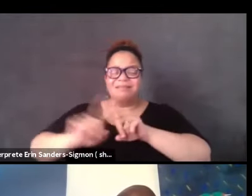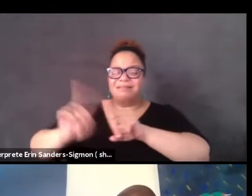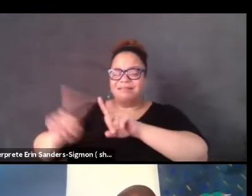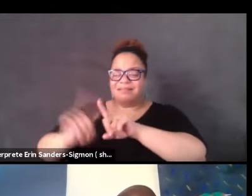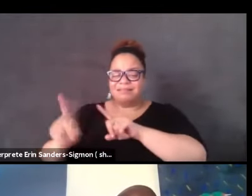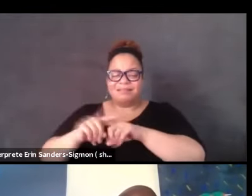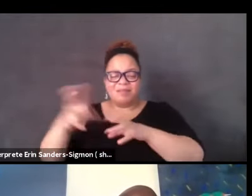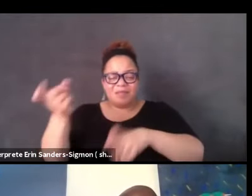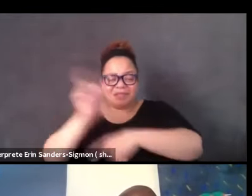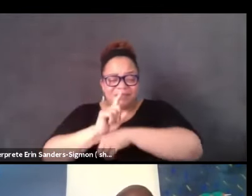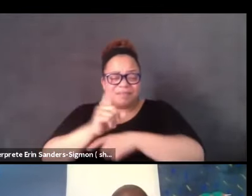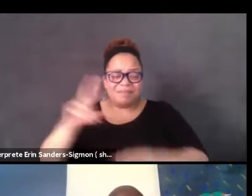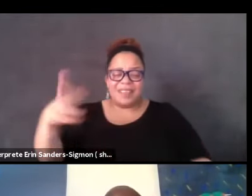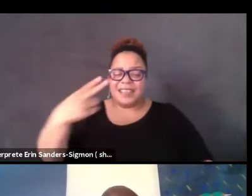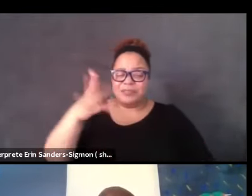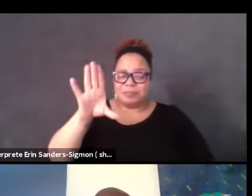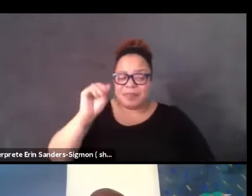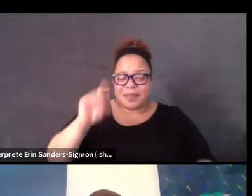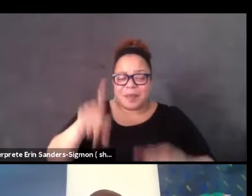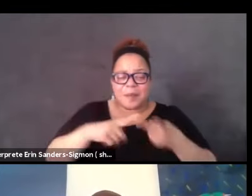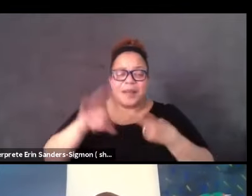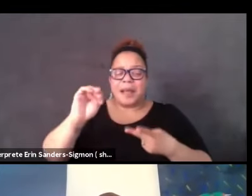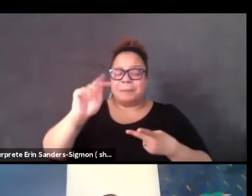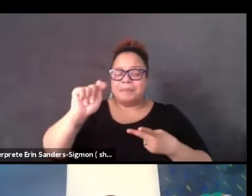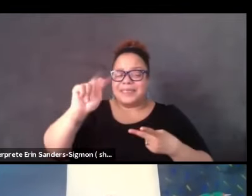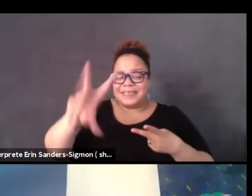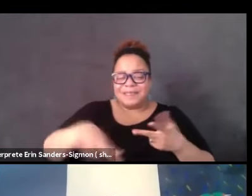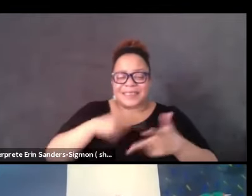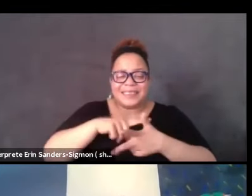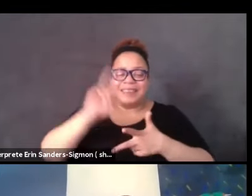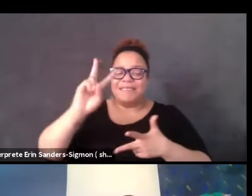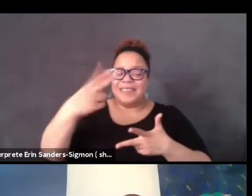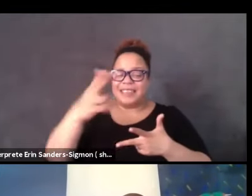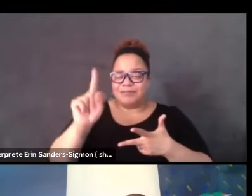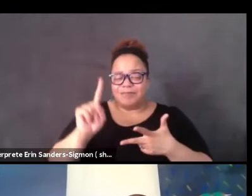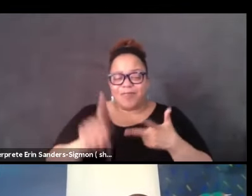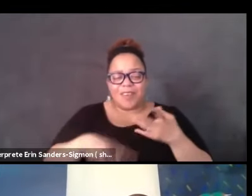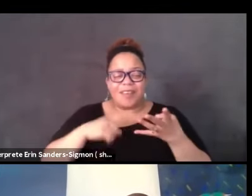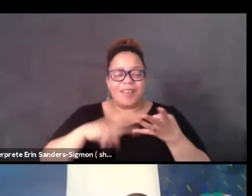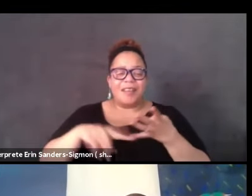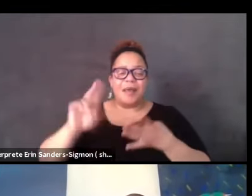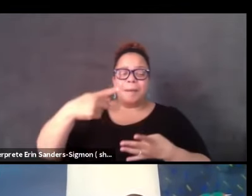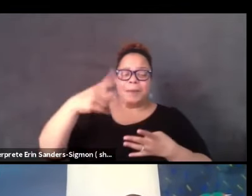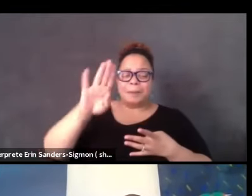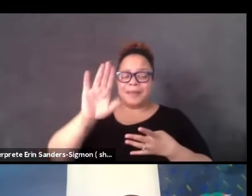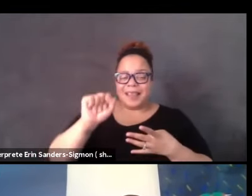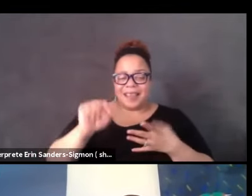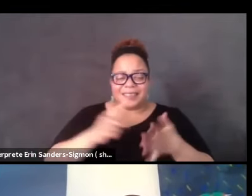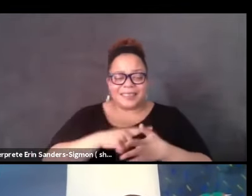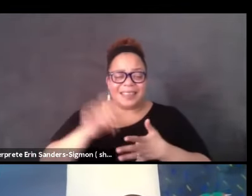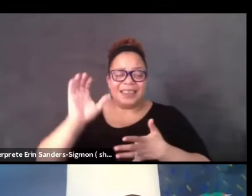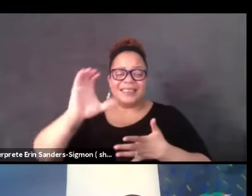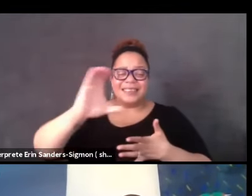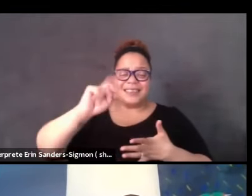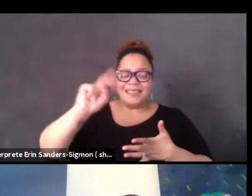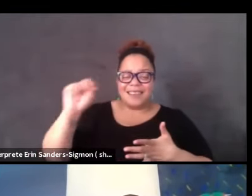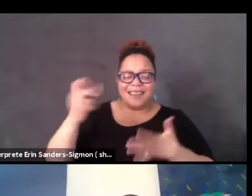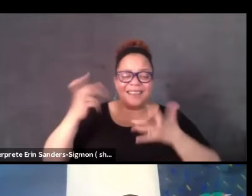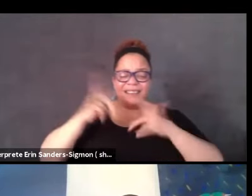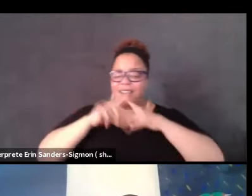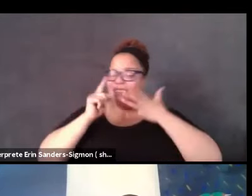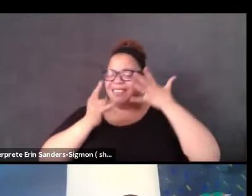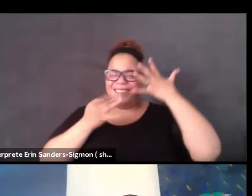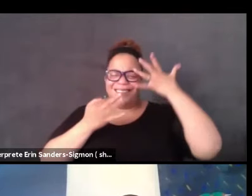MTV, VH1, NPR, PBS, CEN, let's get it. The list goes on and on. She was a guest